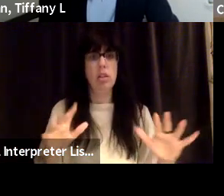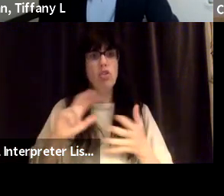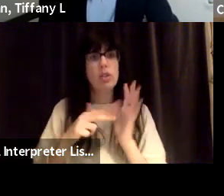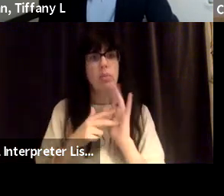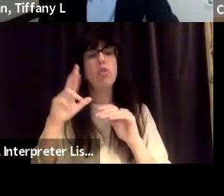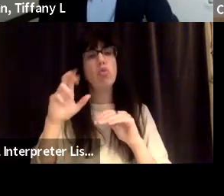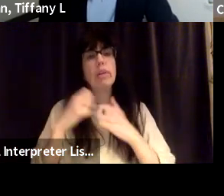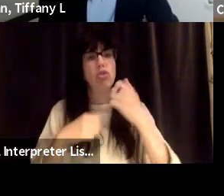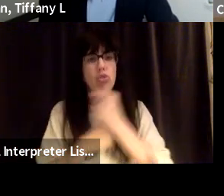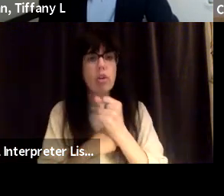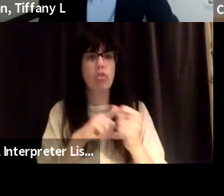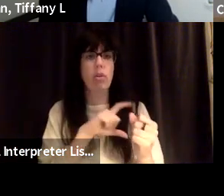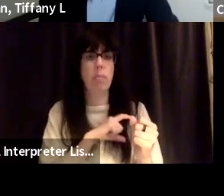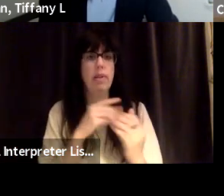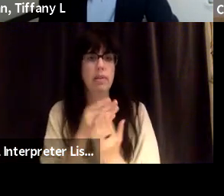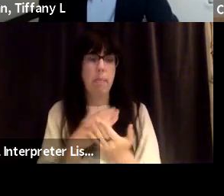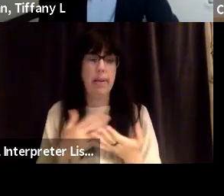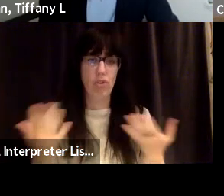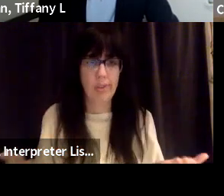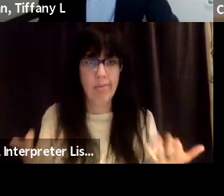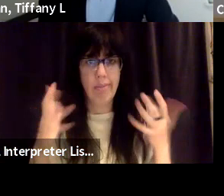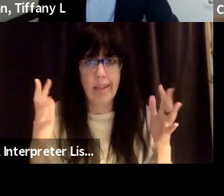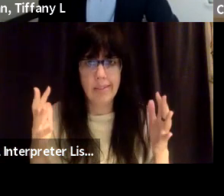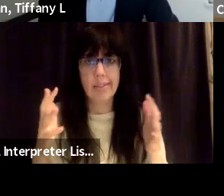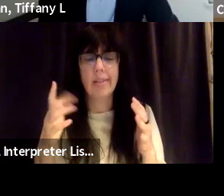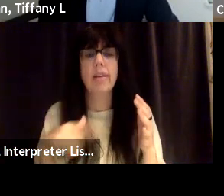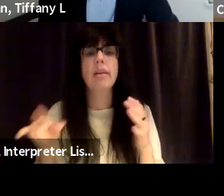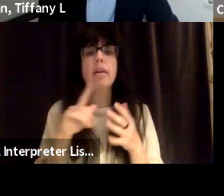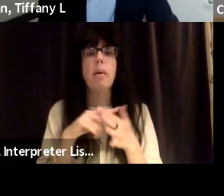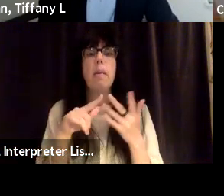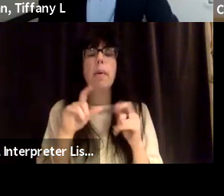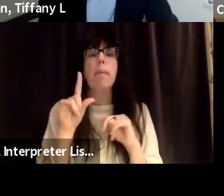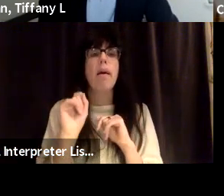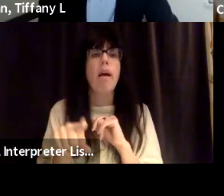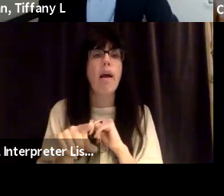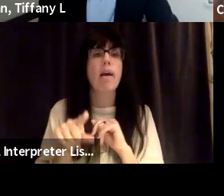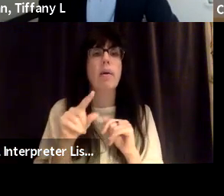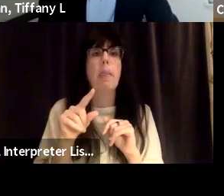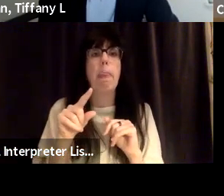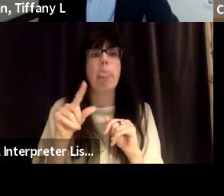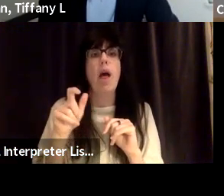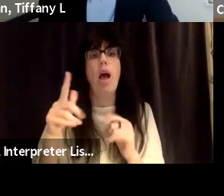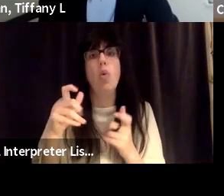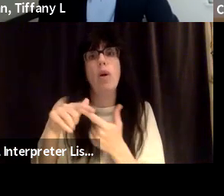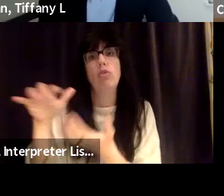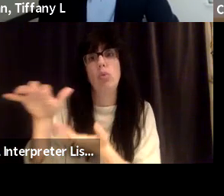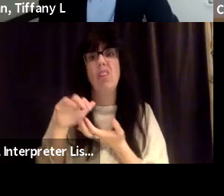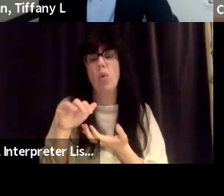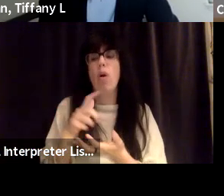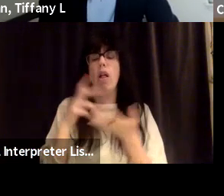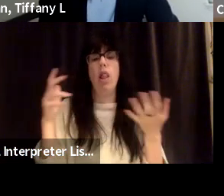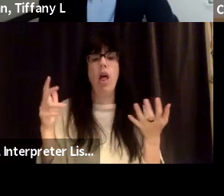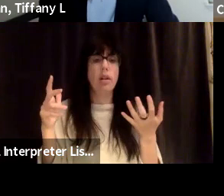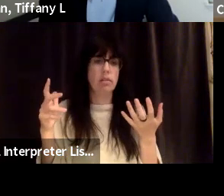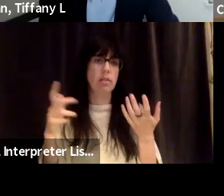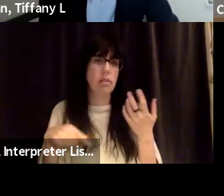police budget. Maybe I might be further than other people on the screen by asking to defund a good portion of it, if not more. But I also